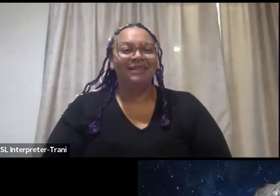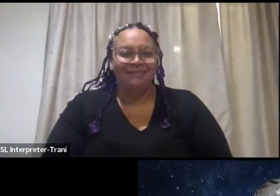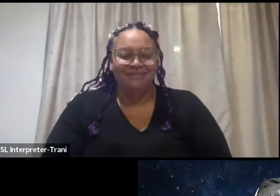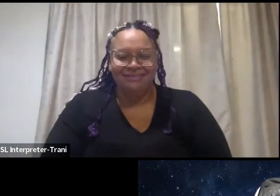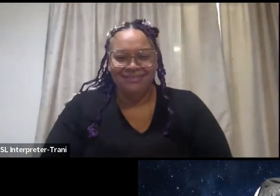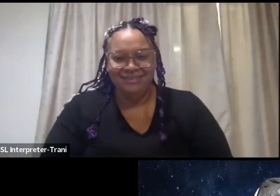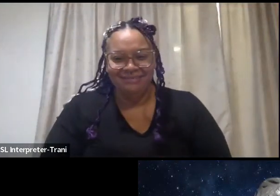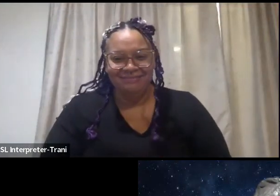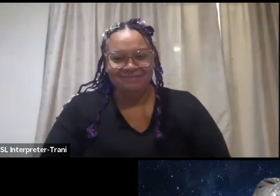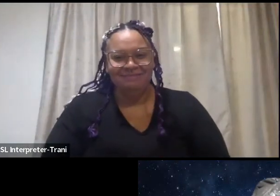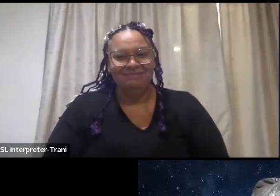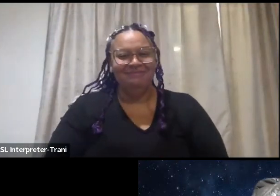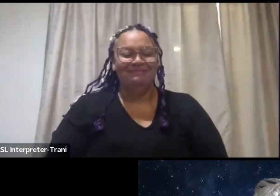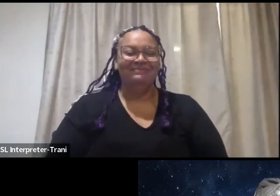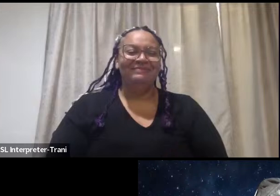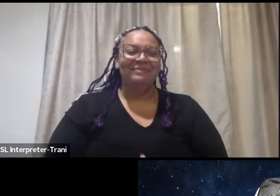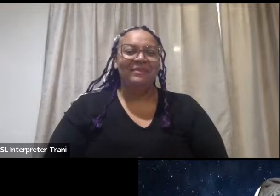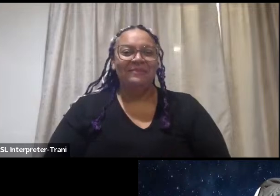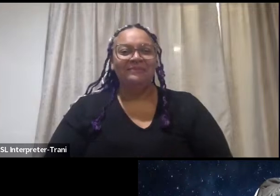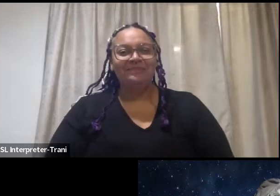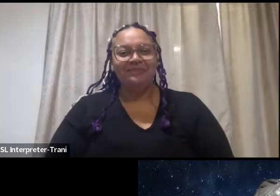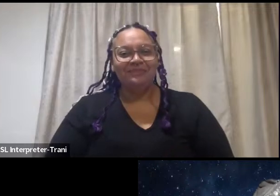Okay.